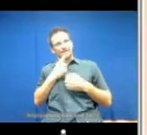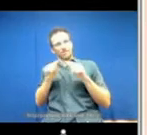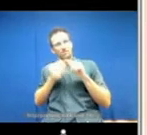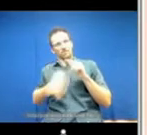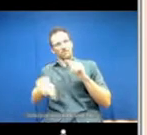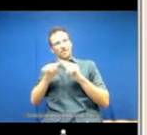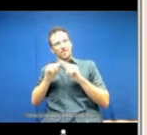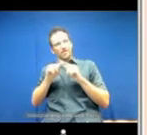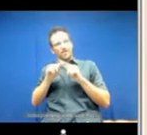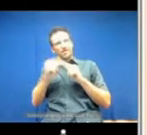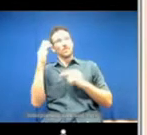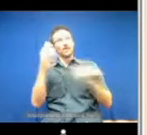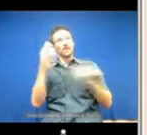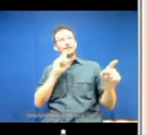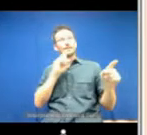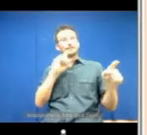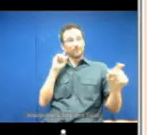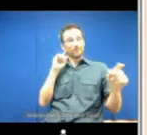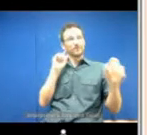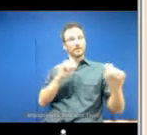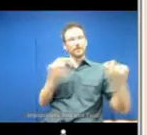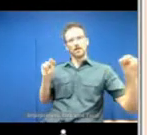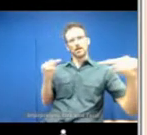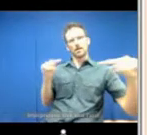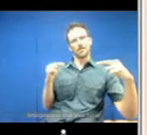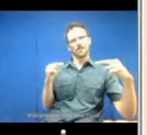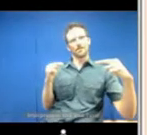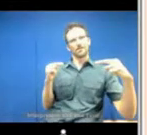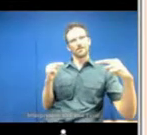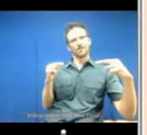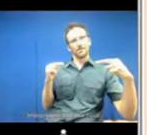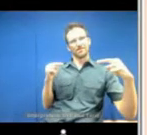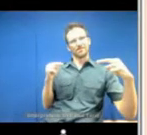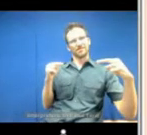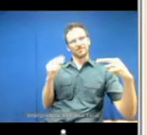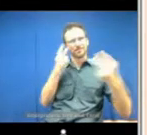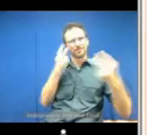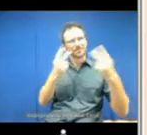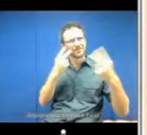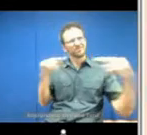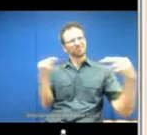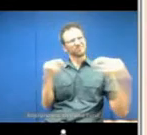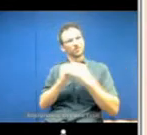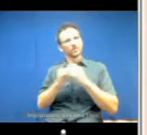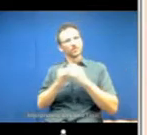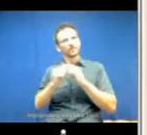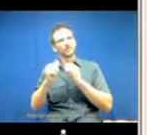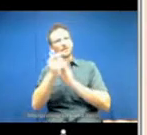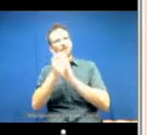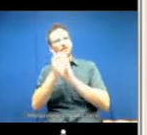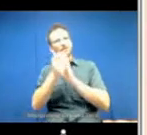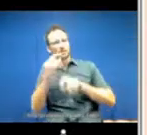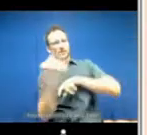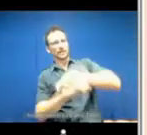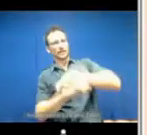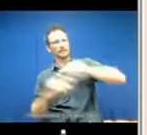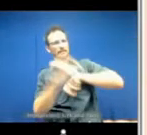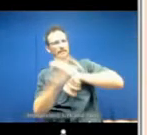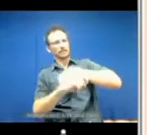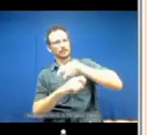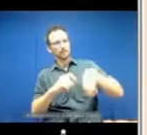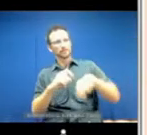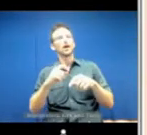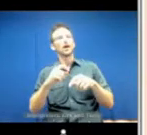asking questions. And again, I haven't quite said this yet, but it's not the deposing attorney asks